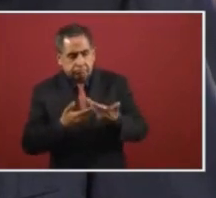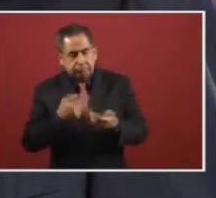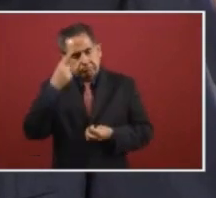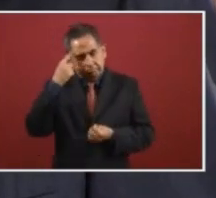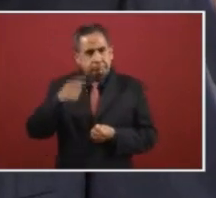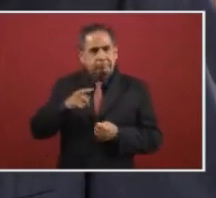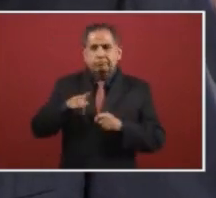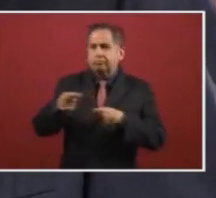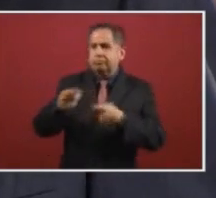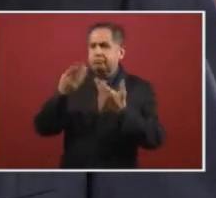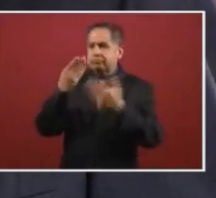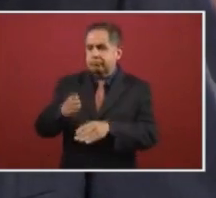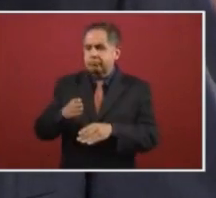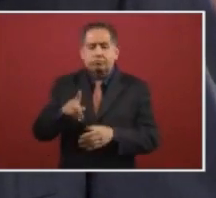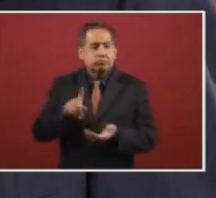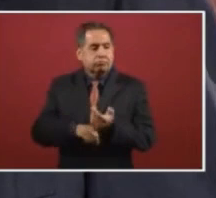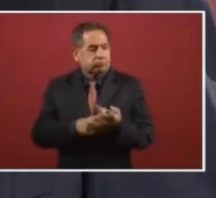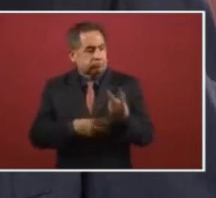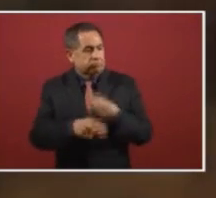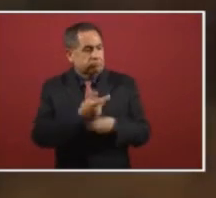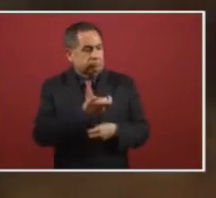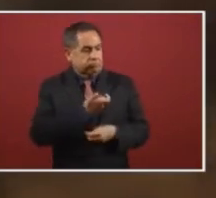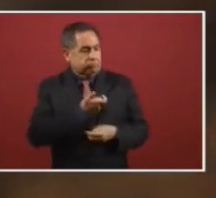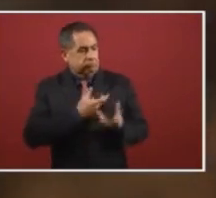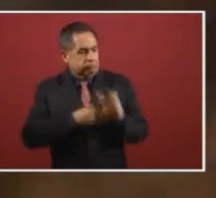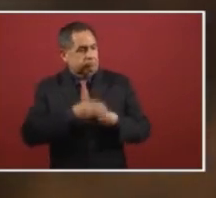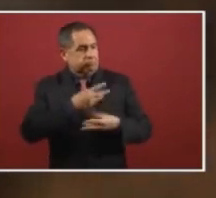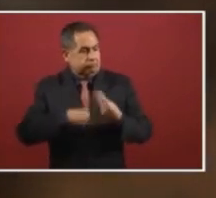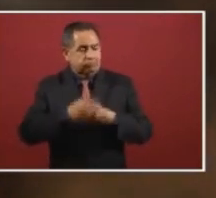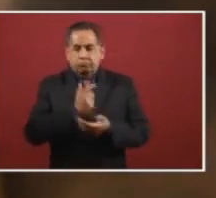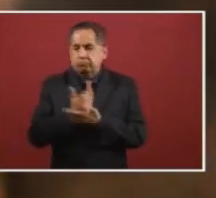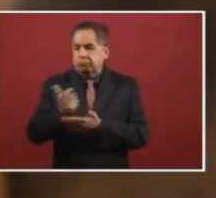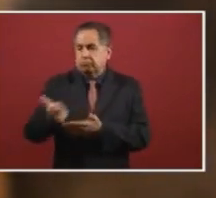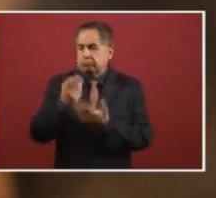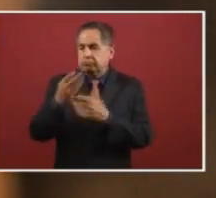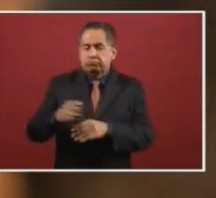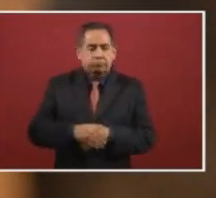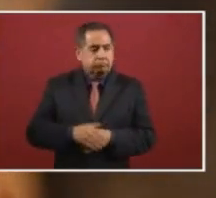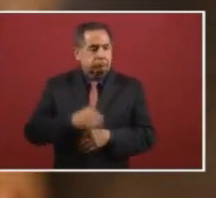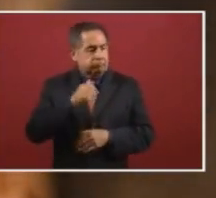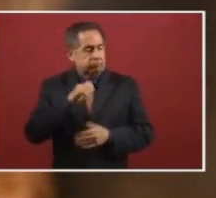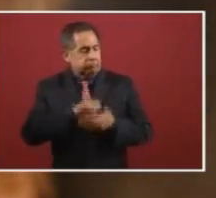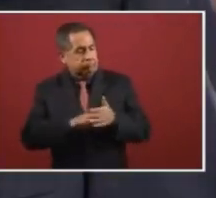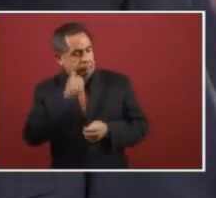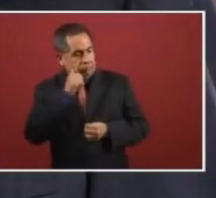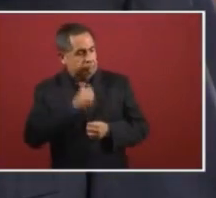can negotiate better conditions with our banks,